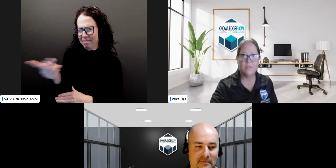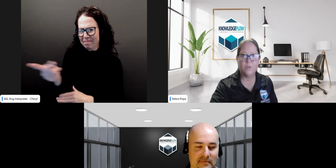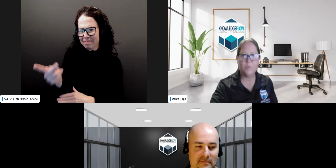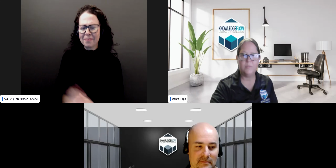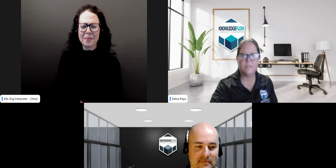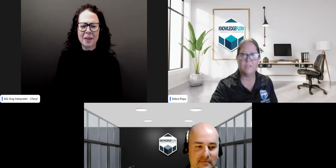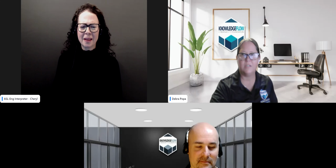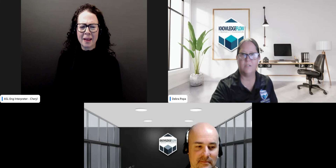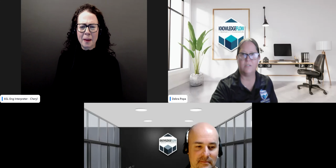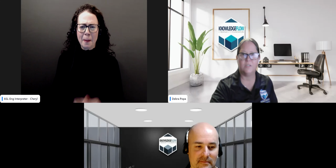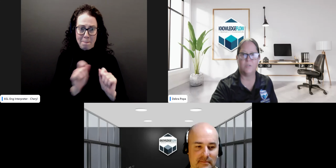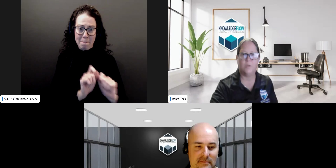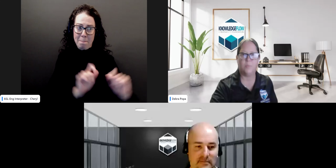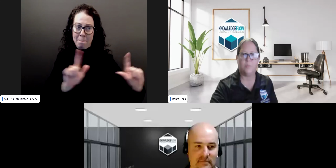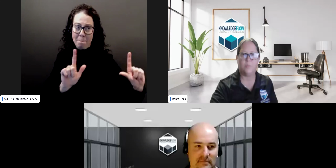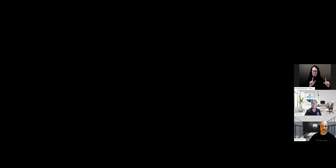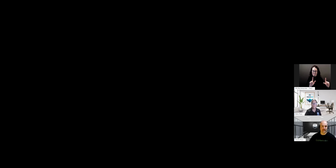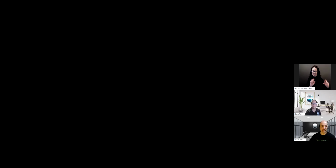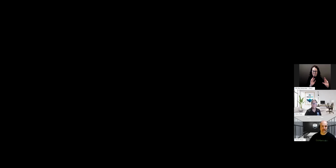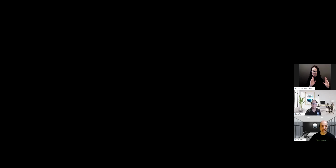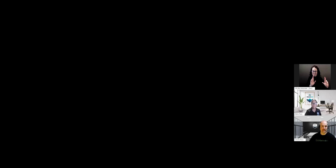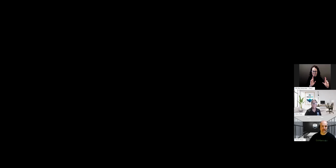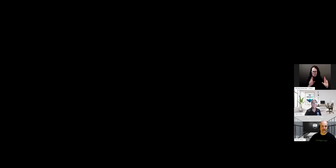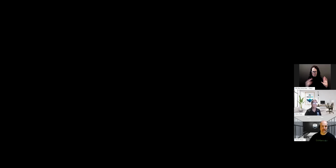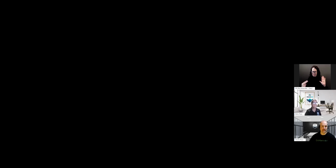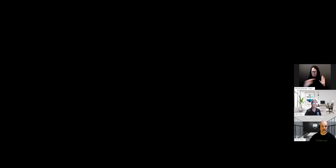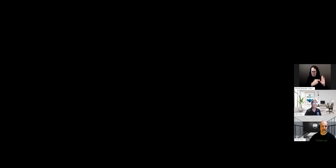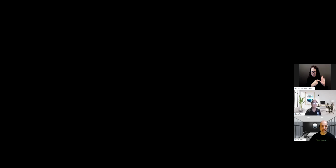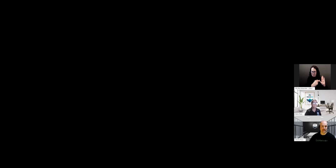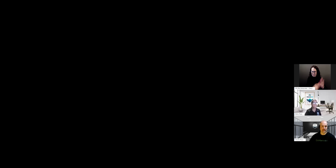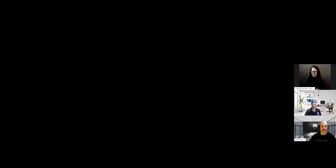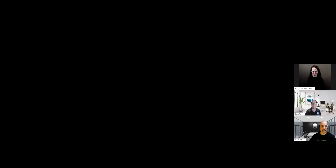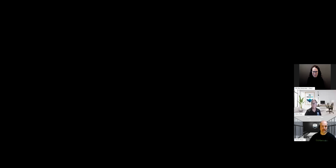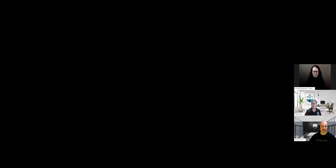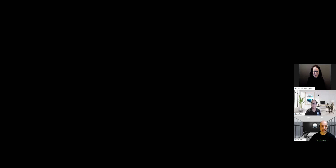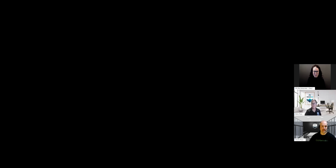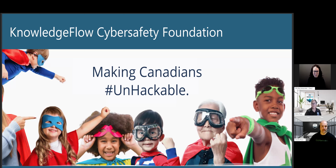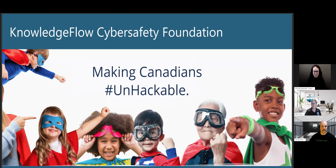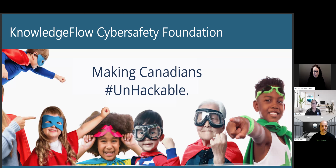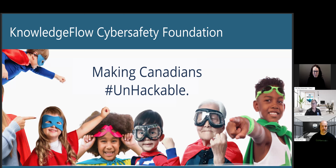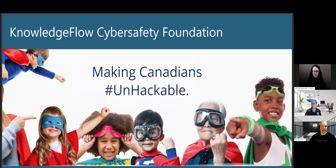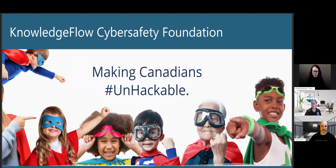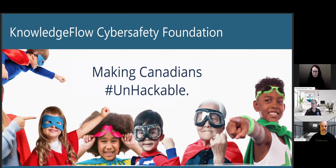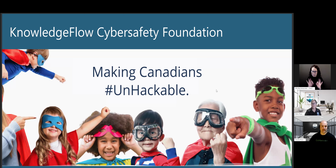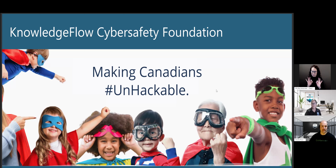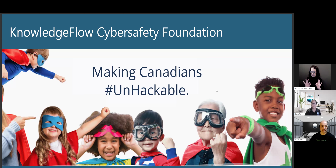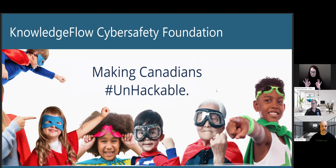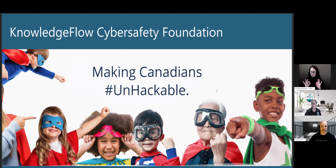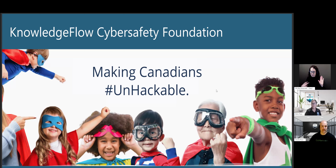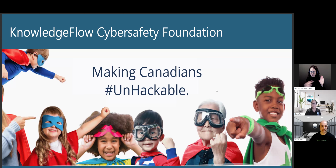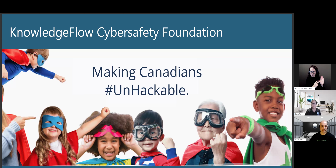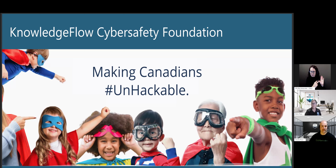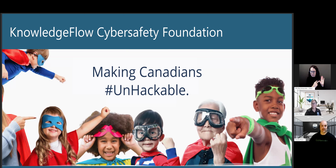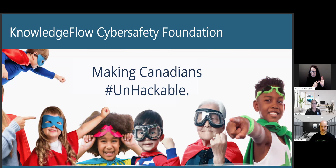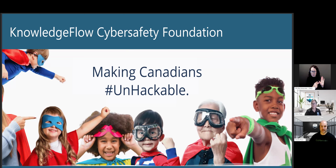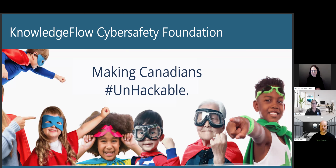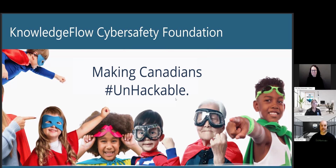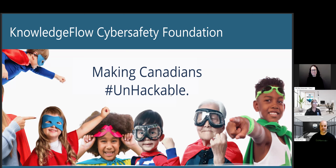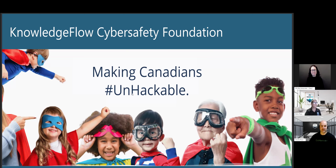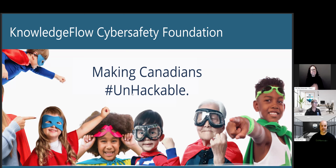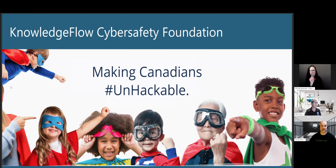and hope that the technology cooperates. You can see everything okay? Yes, we